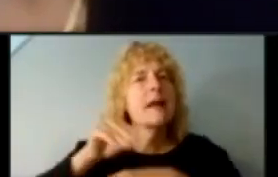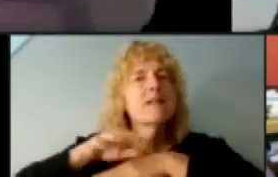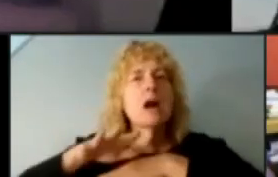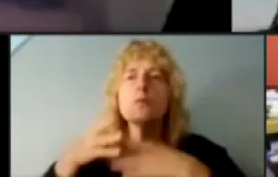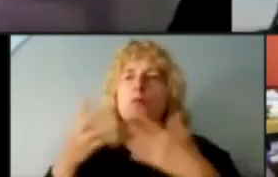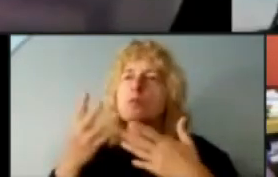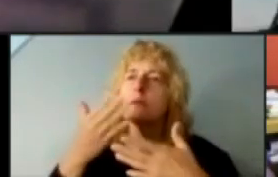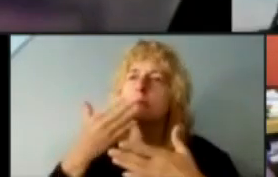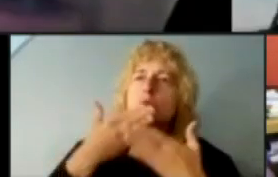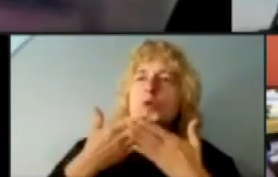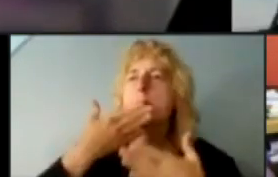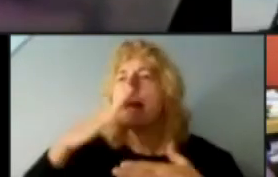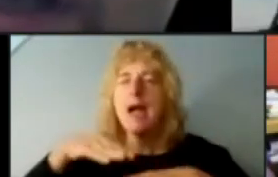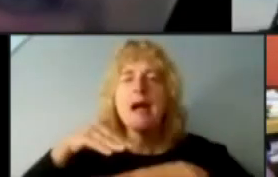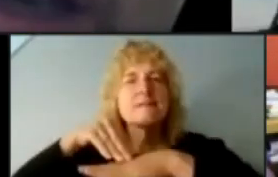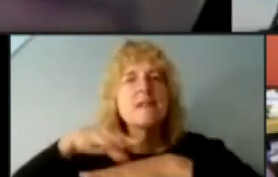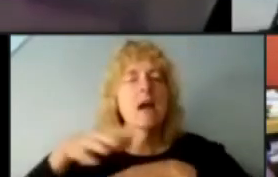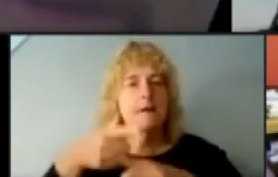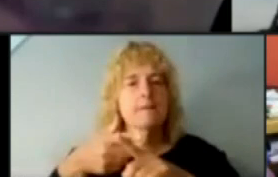Actually, I'm